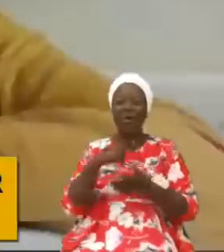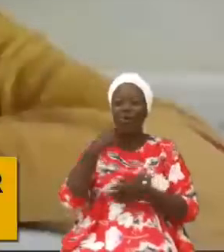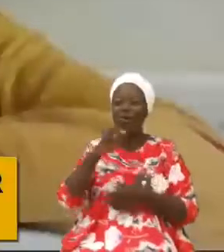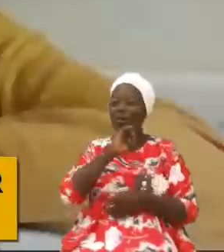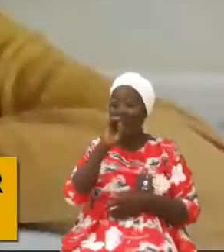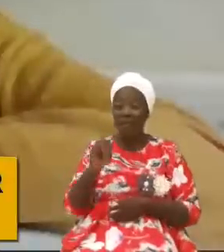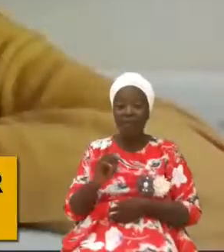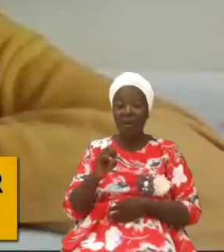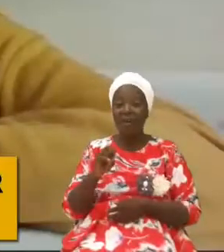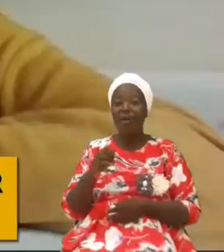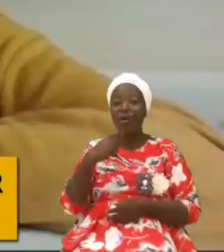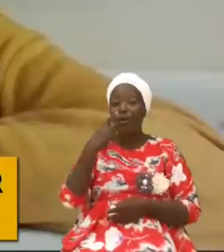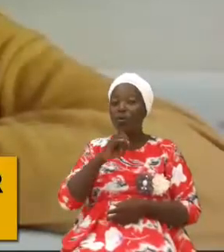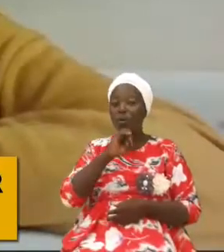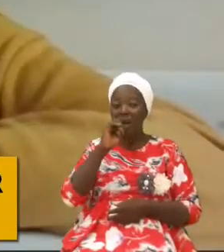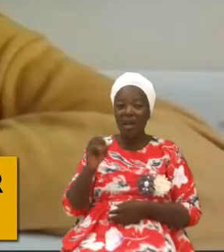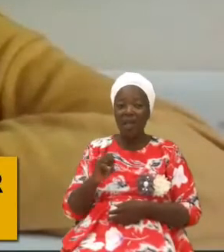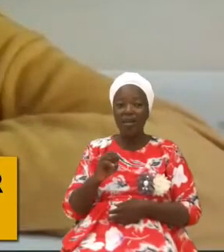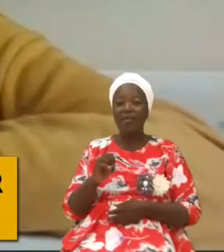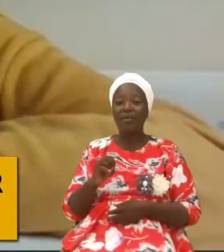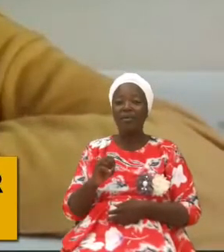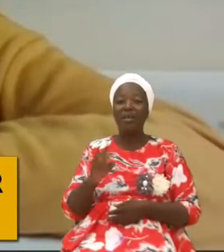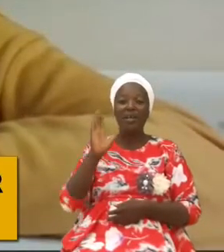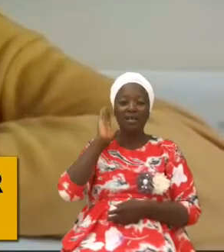to pass that